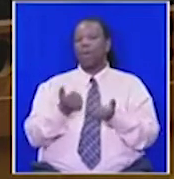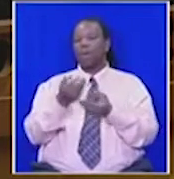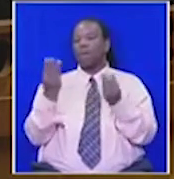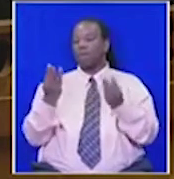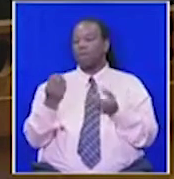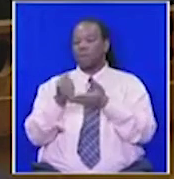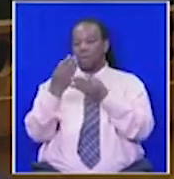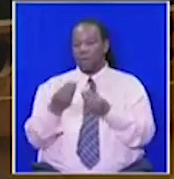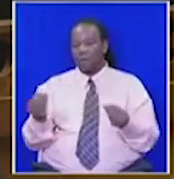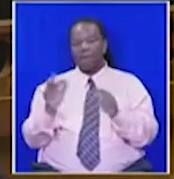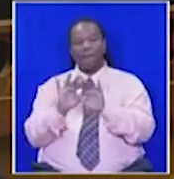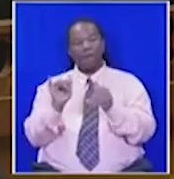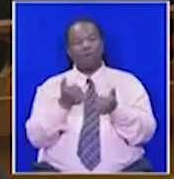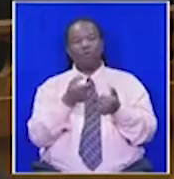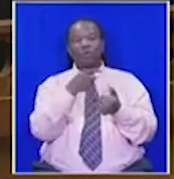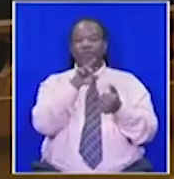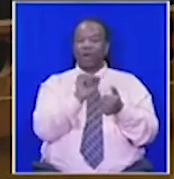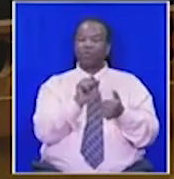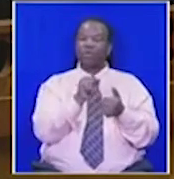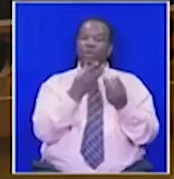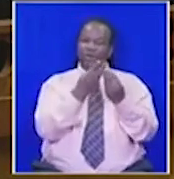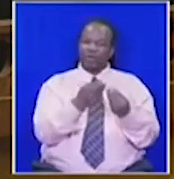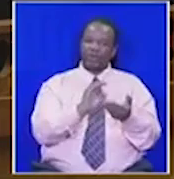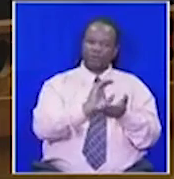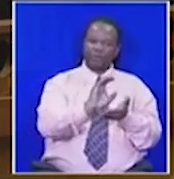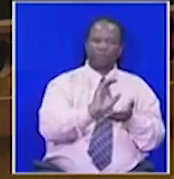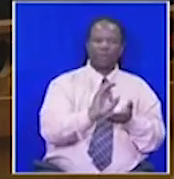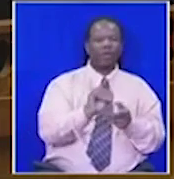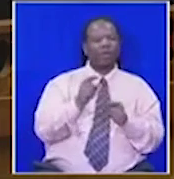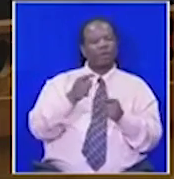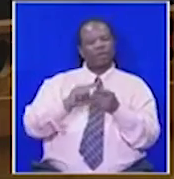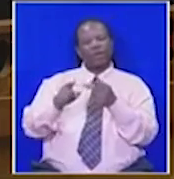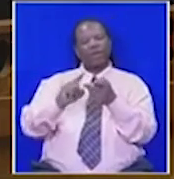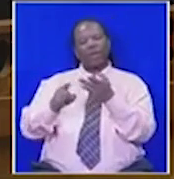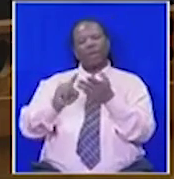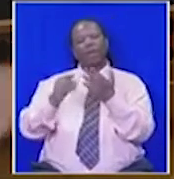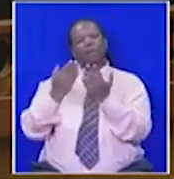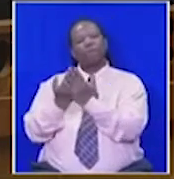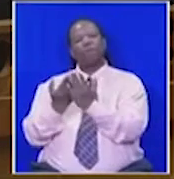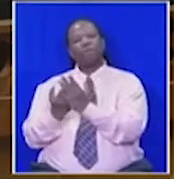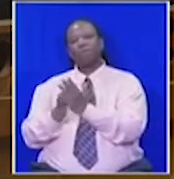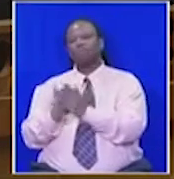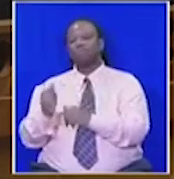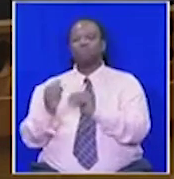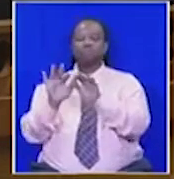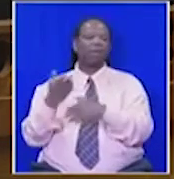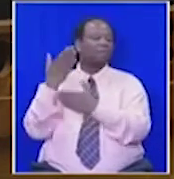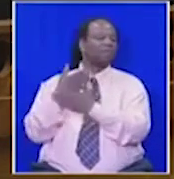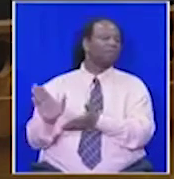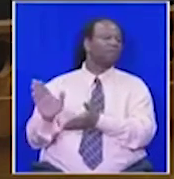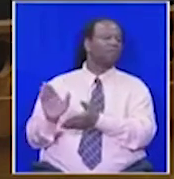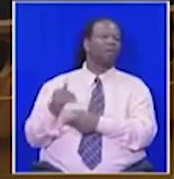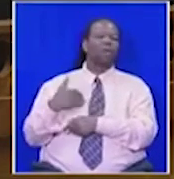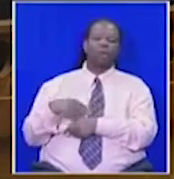provide drought relief. But in the end, these proposals were rejected in Parliament. So let the people know.